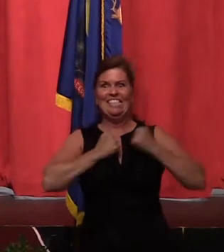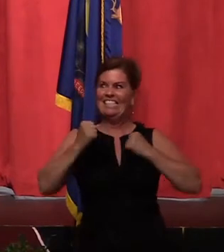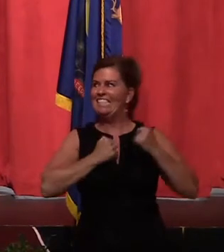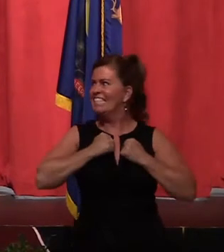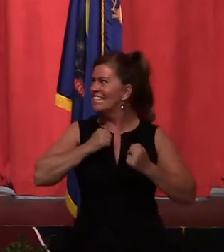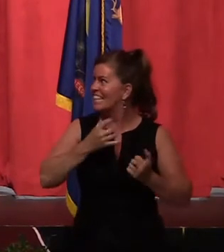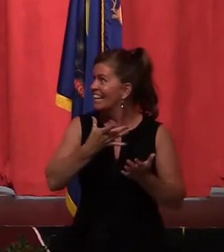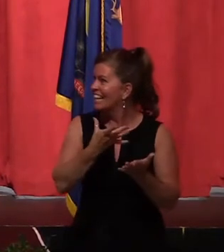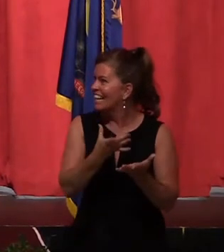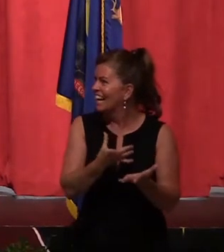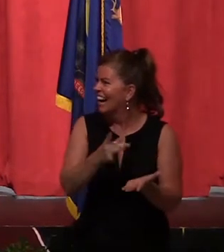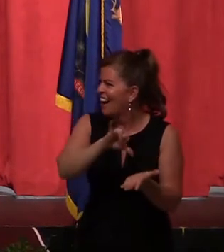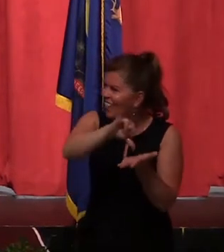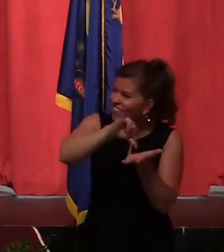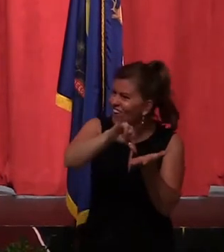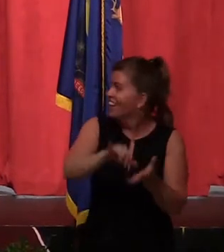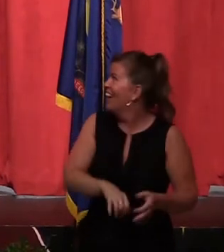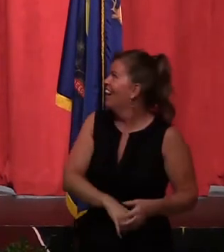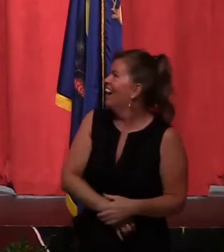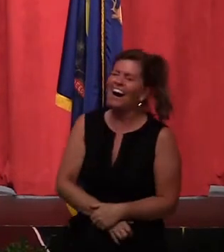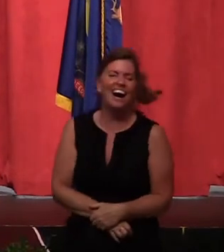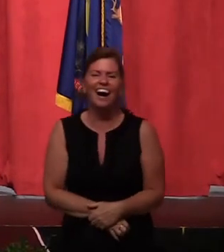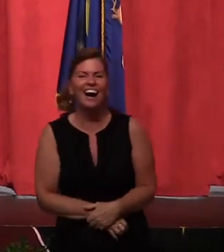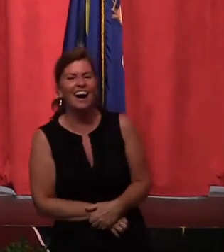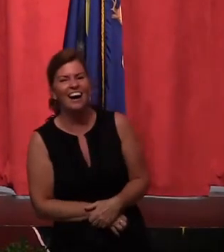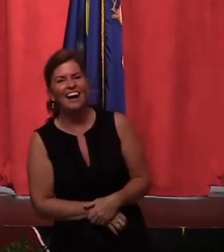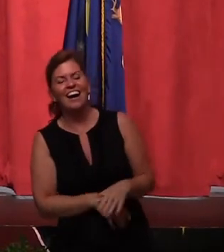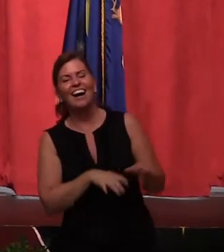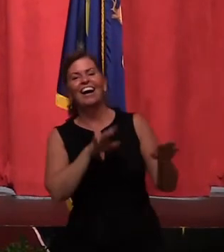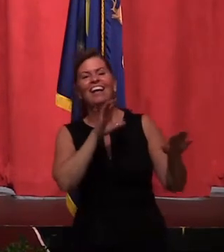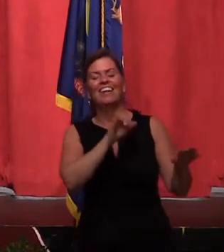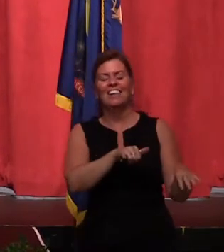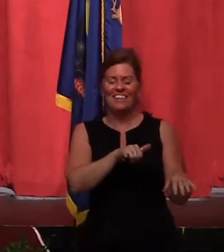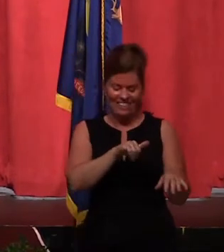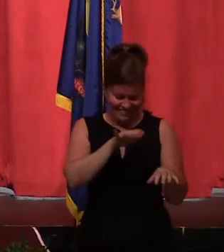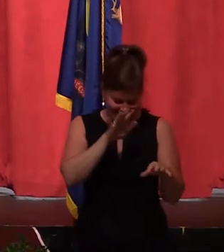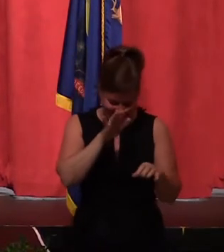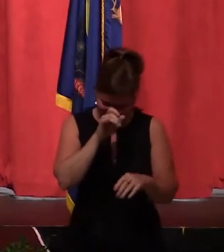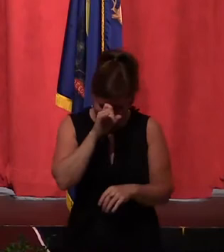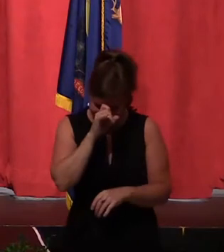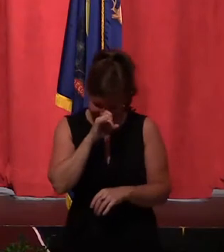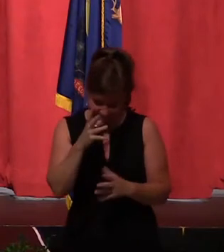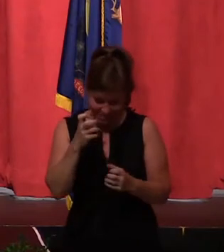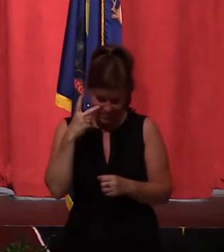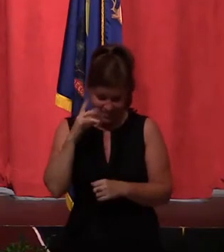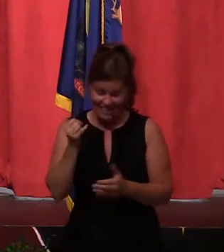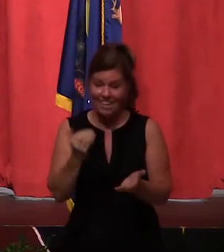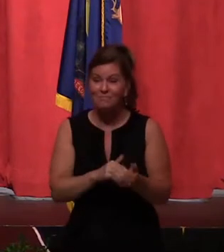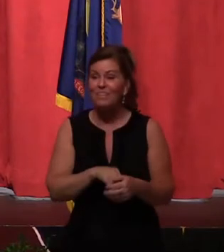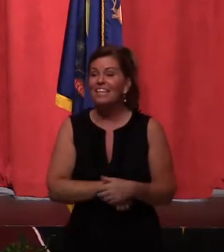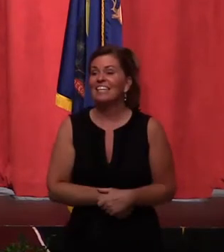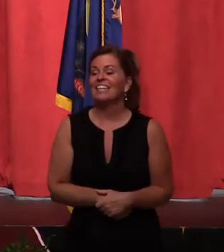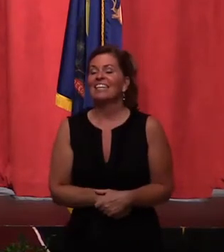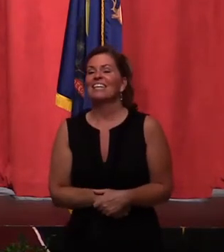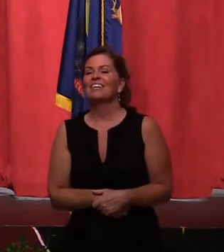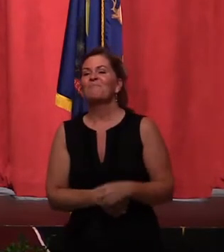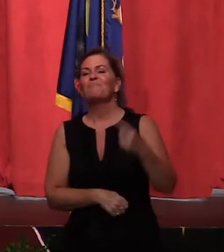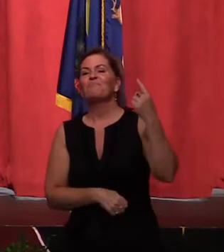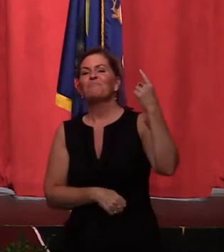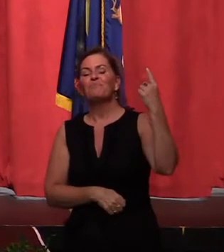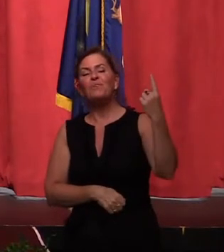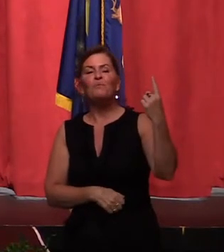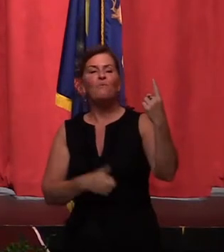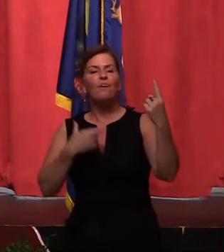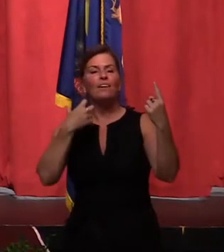so that I could see that one more time, because that one was wonderful. All right. So one of the recent